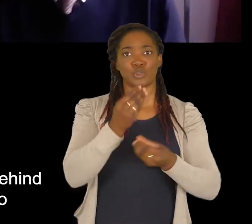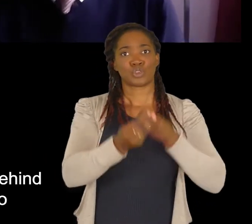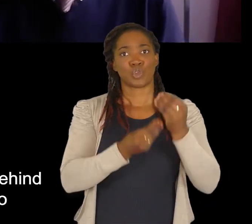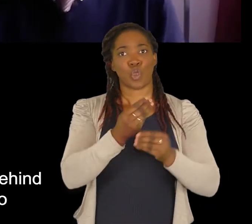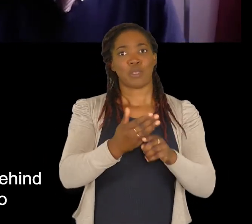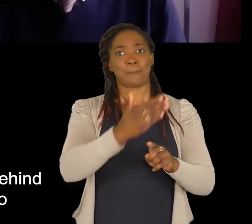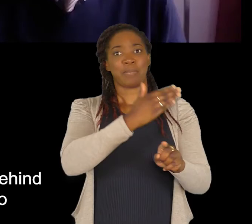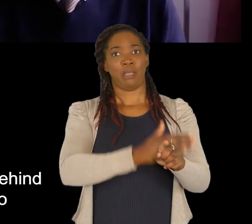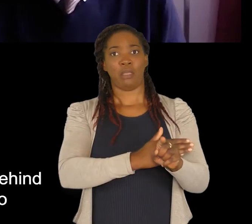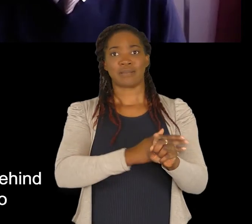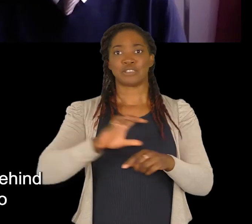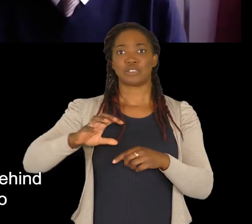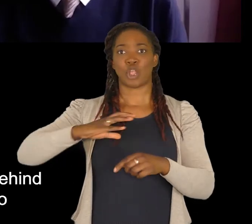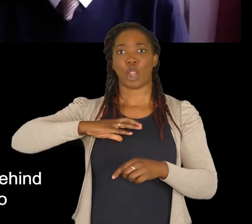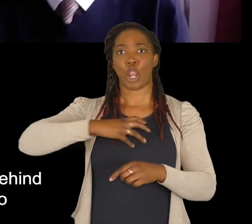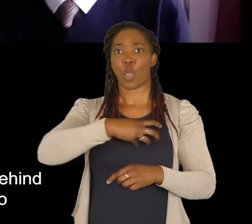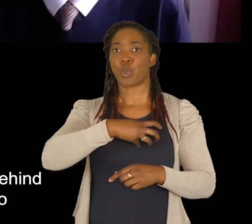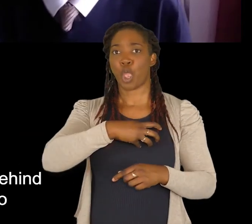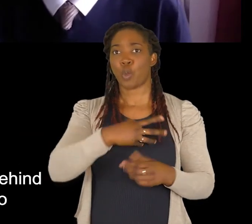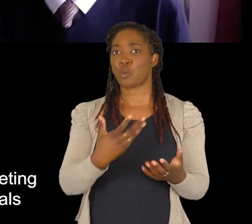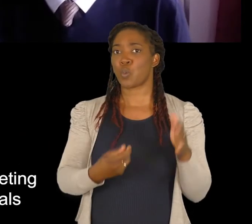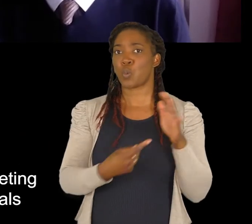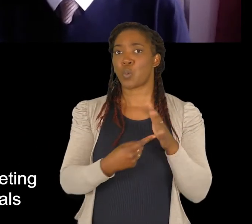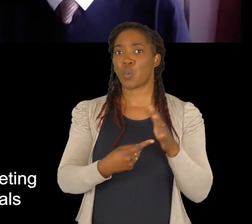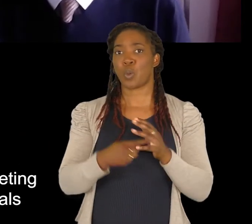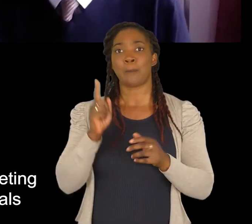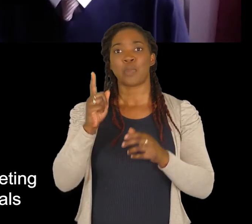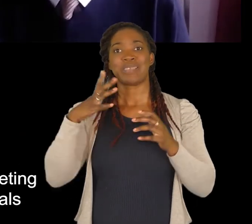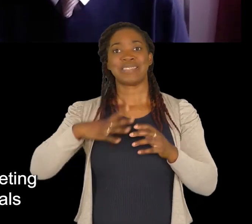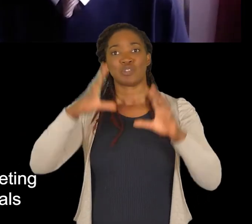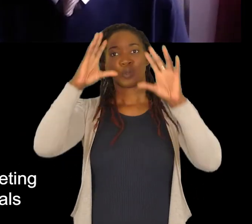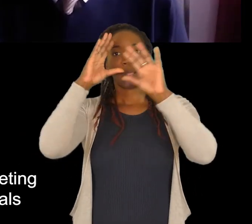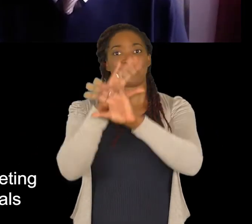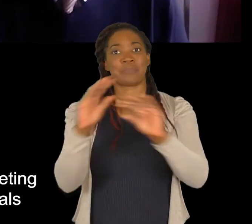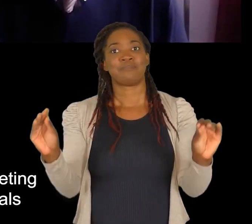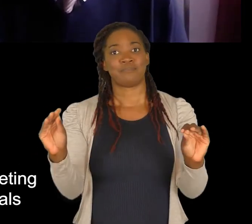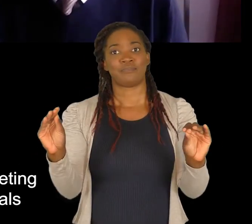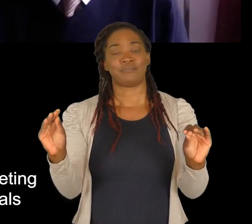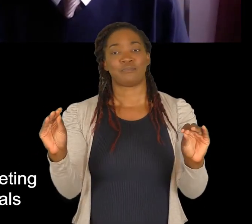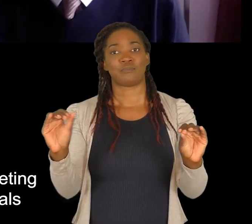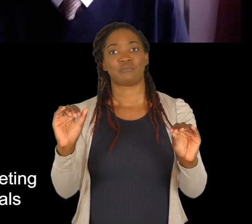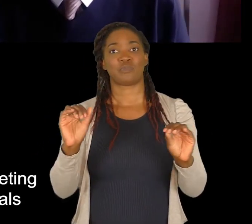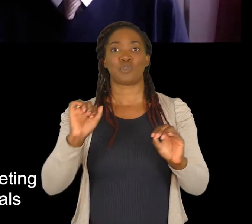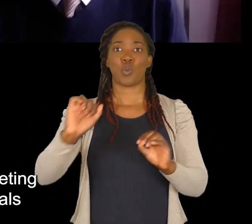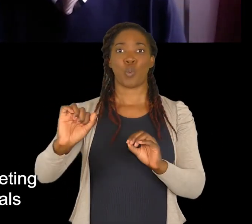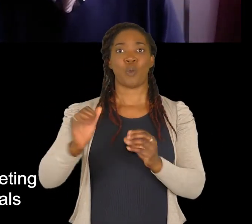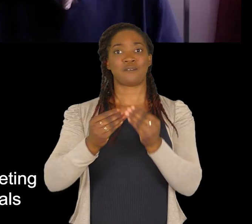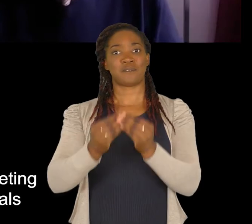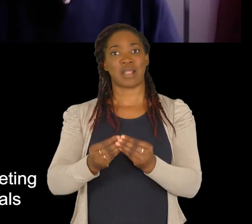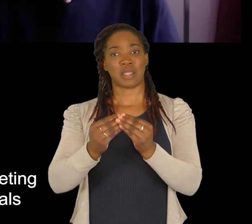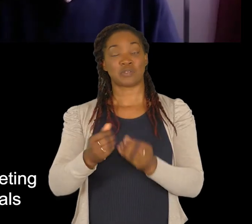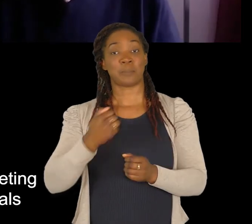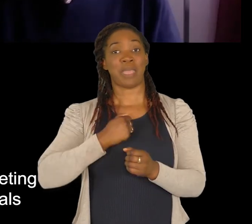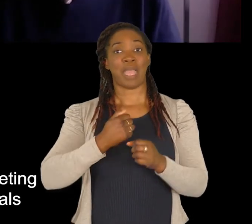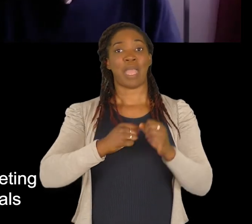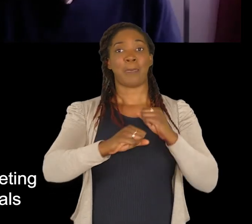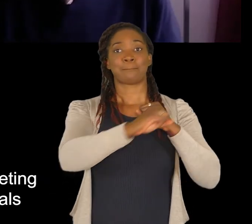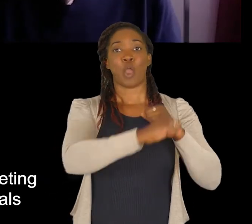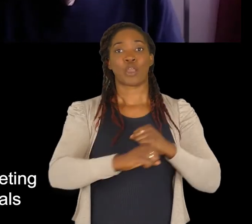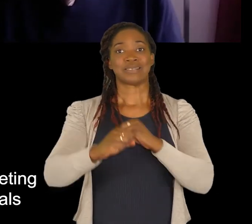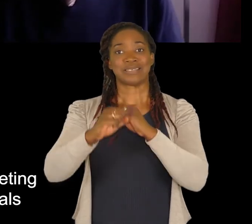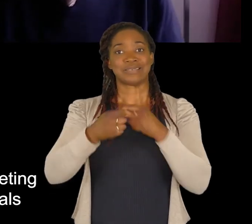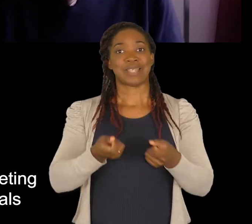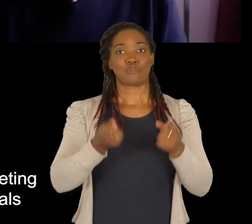your logo, but it's critical. But you've got to let people know what you stand for. My marketing director is